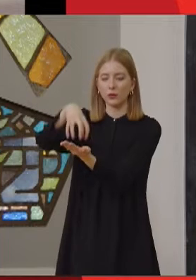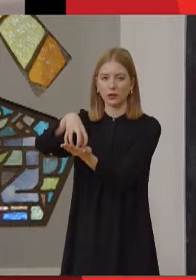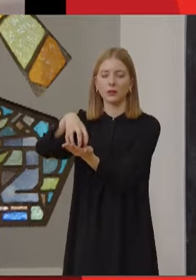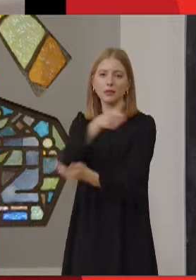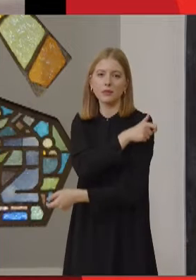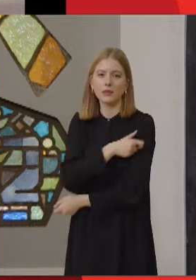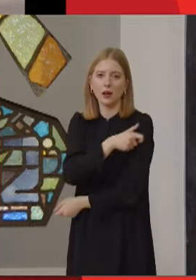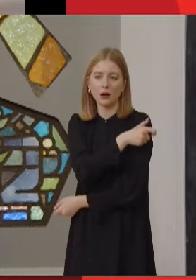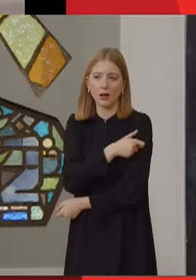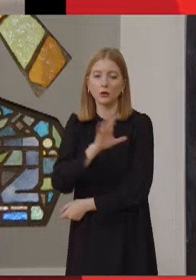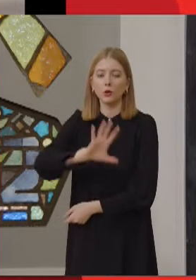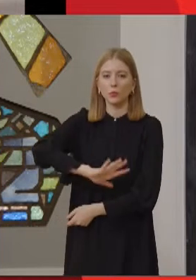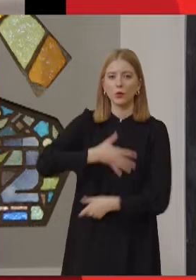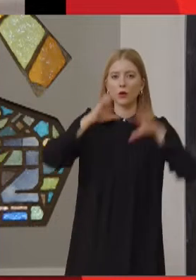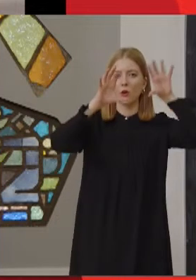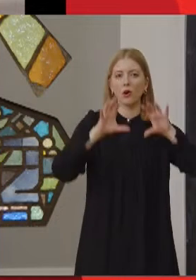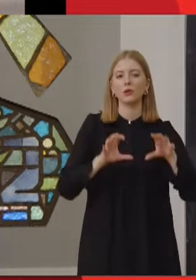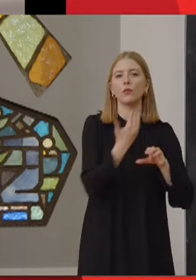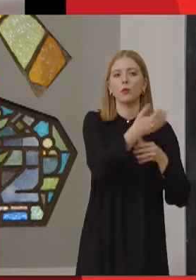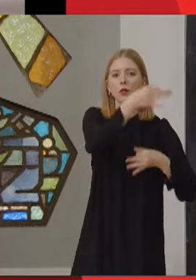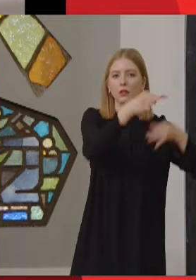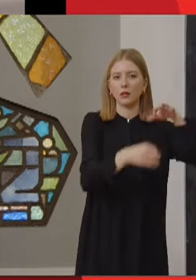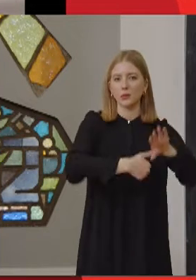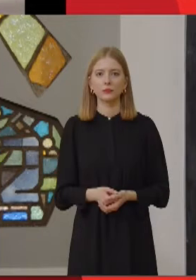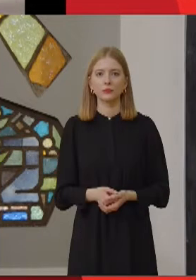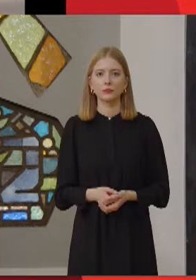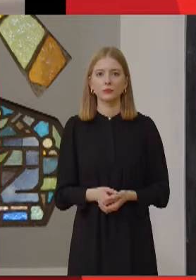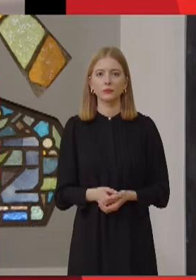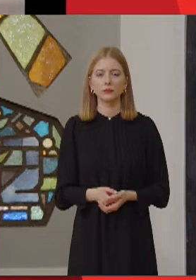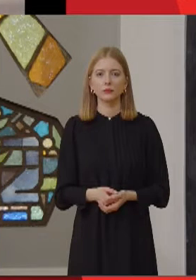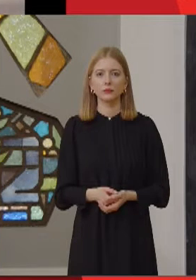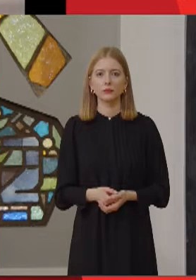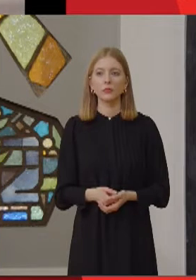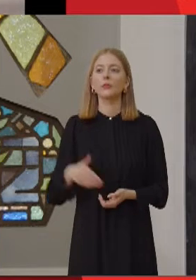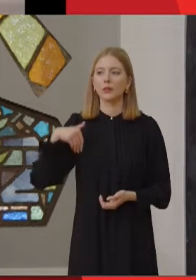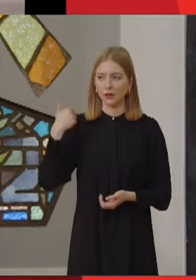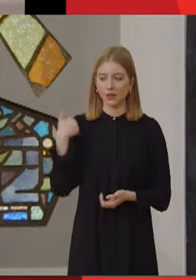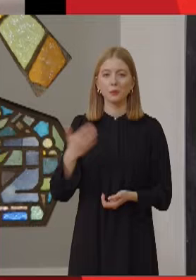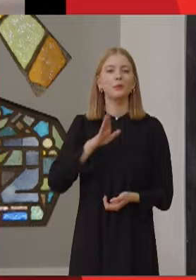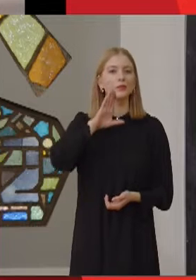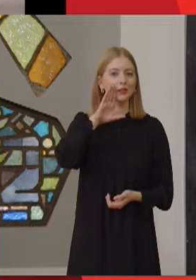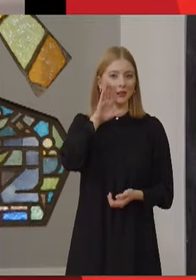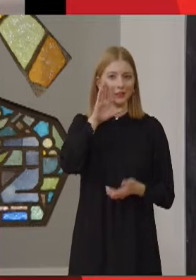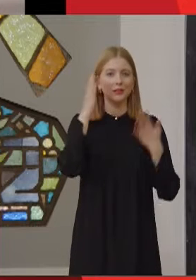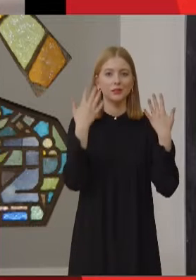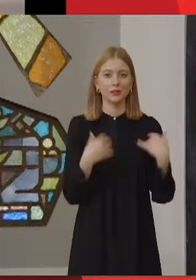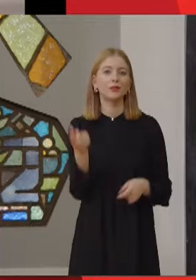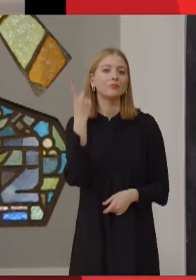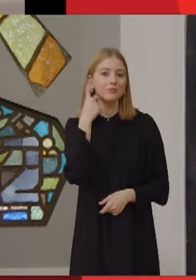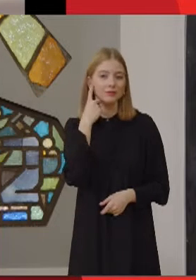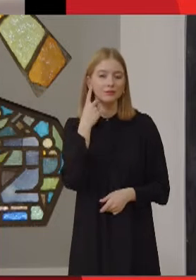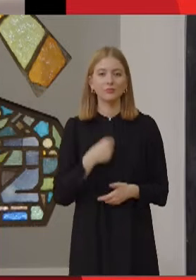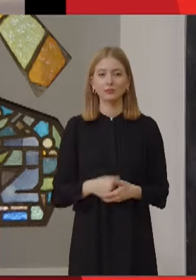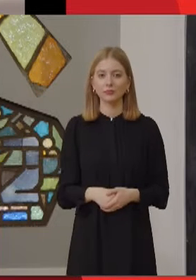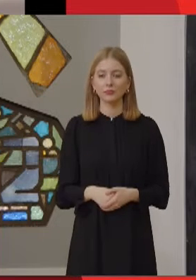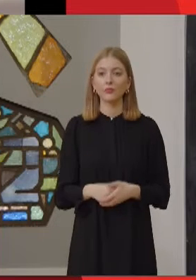Dean of the Faculty of Law of the Vytautas Magnus University, former president of the Constitutional Court. Gerai, aš